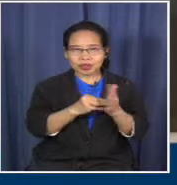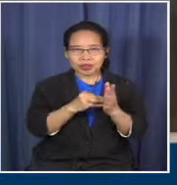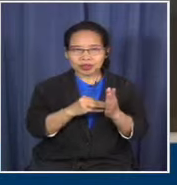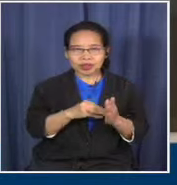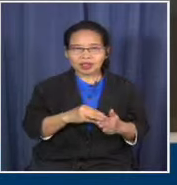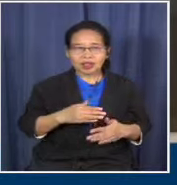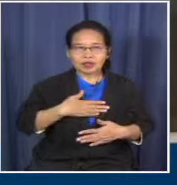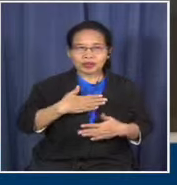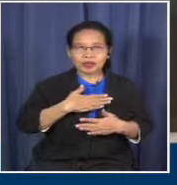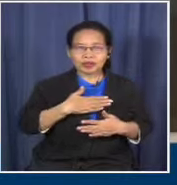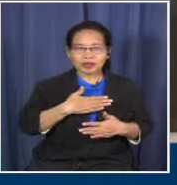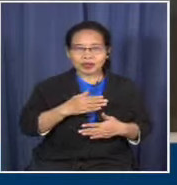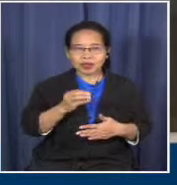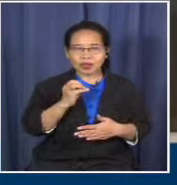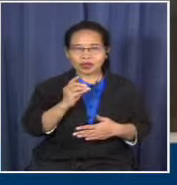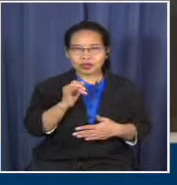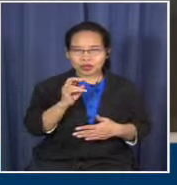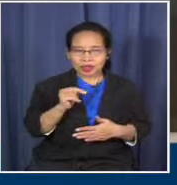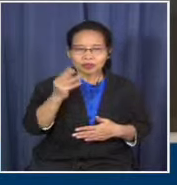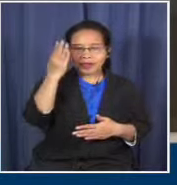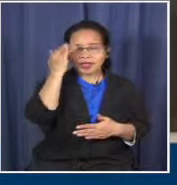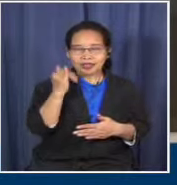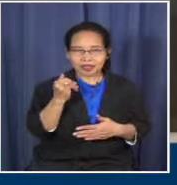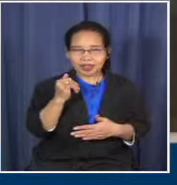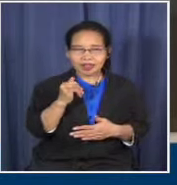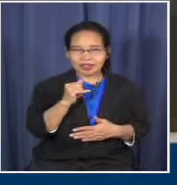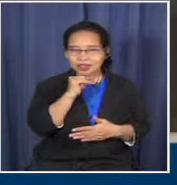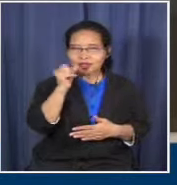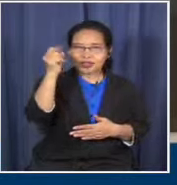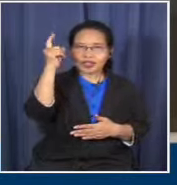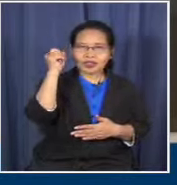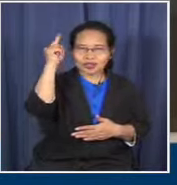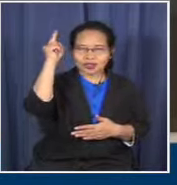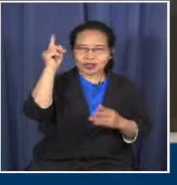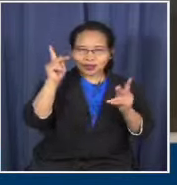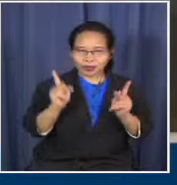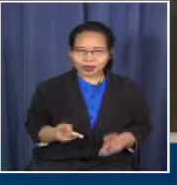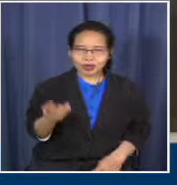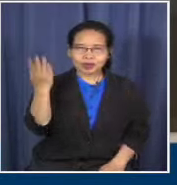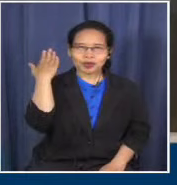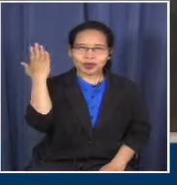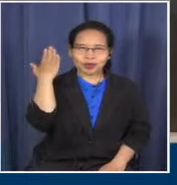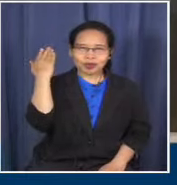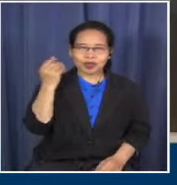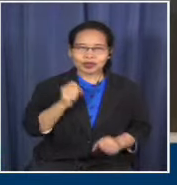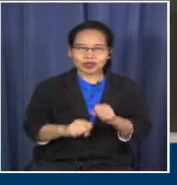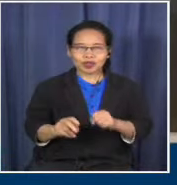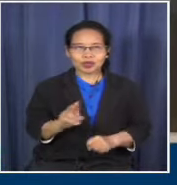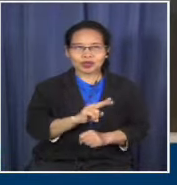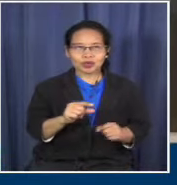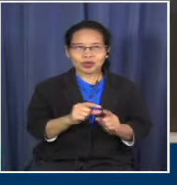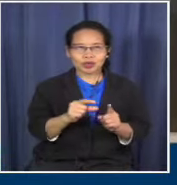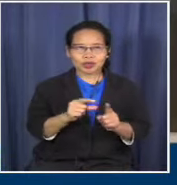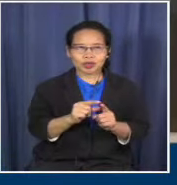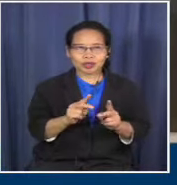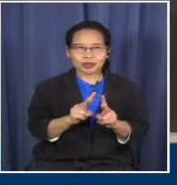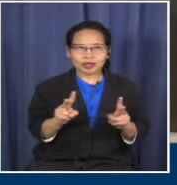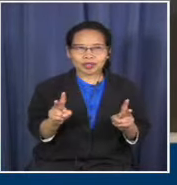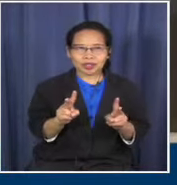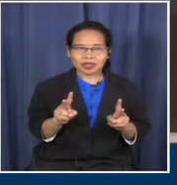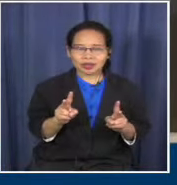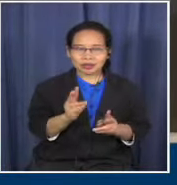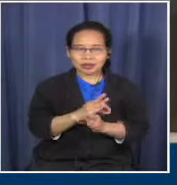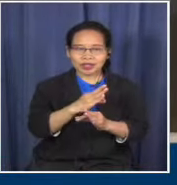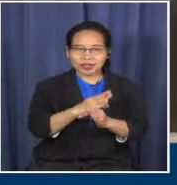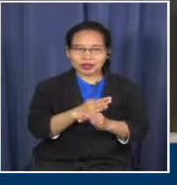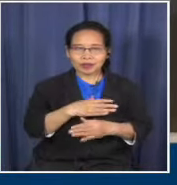Moses didn't say, and breathed into his nostrils oxygen. Why? People that time wouldn't understand.